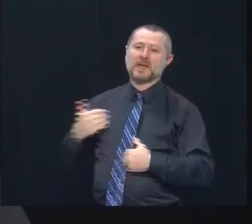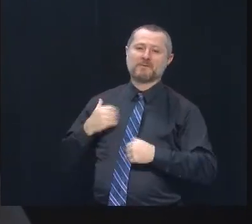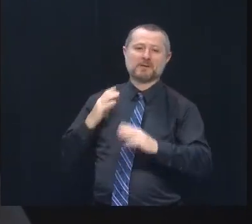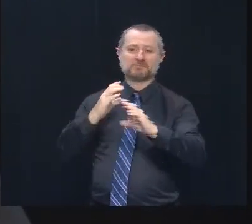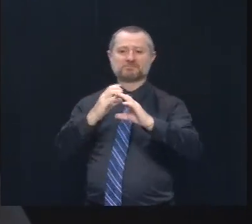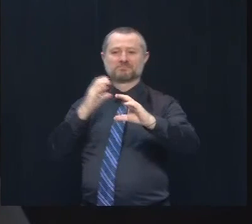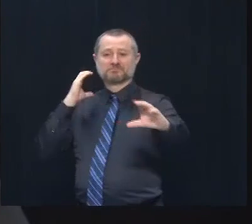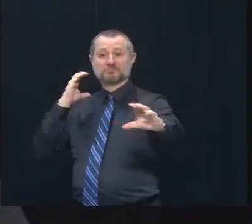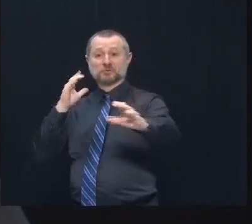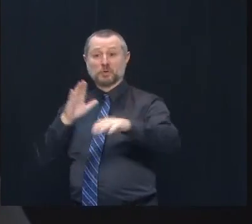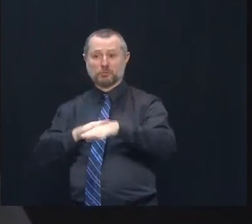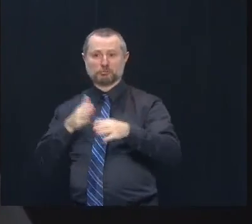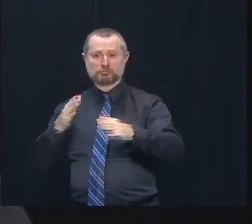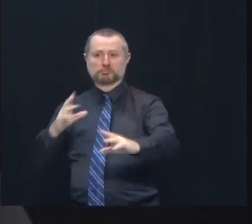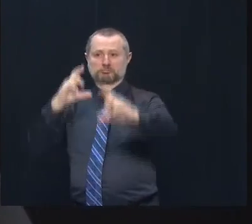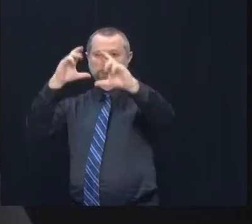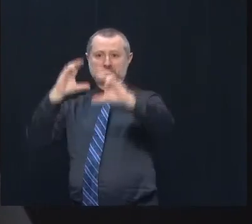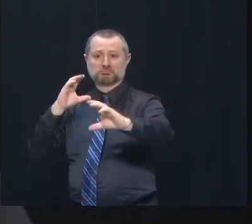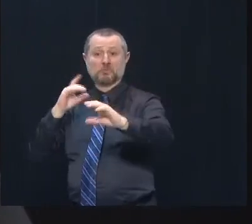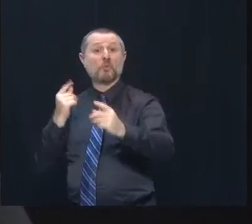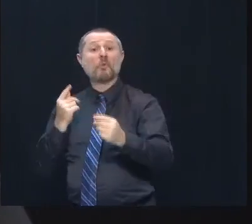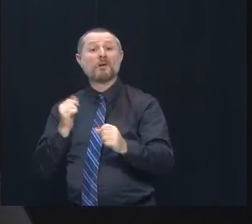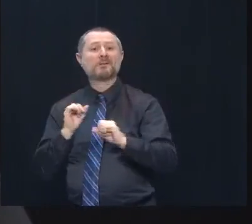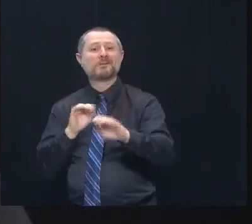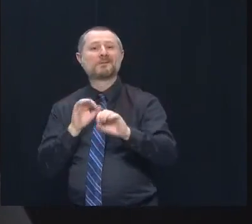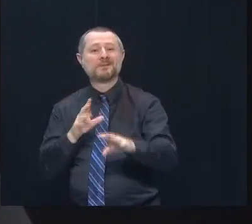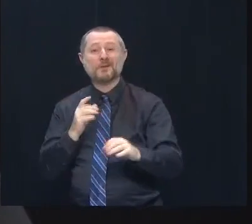street, storing dead bodies.